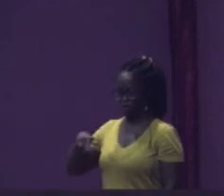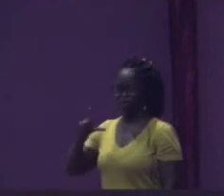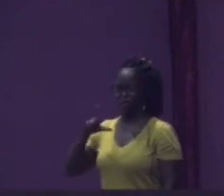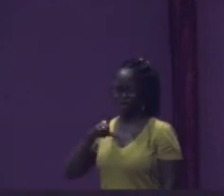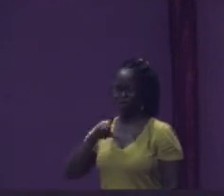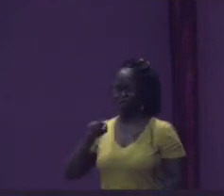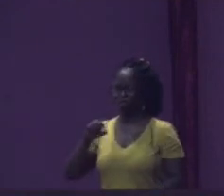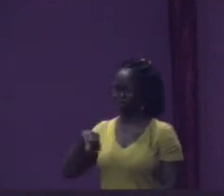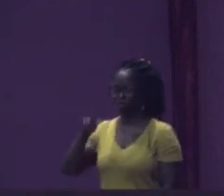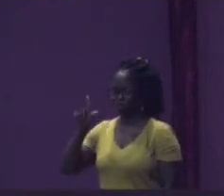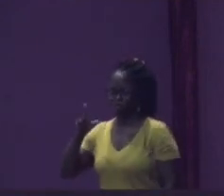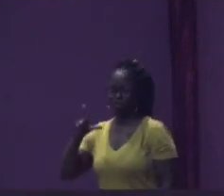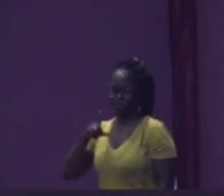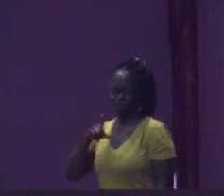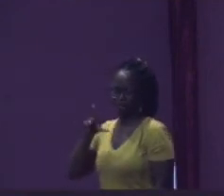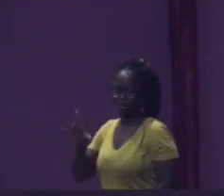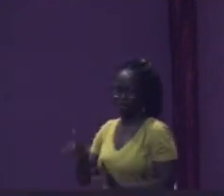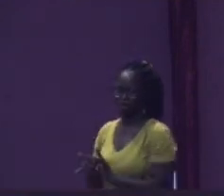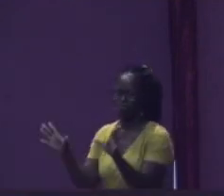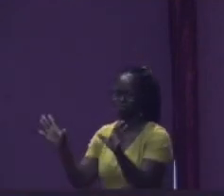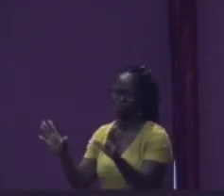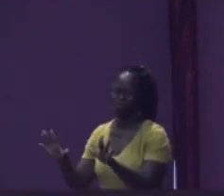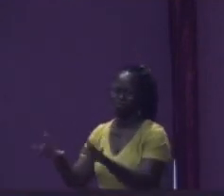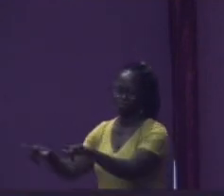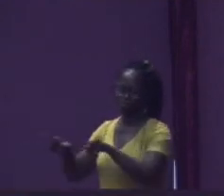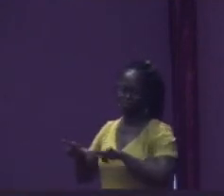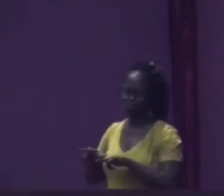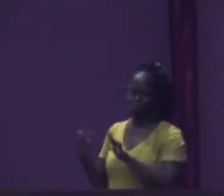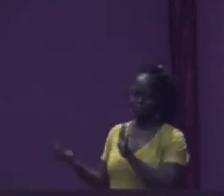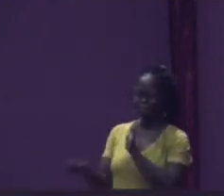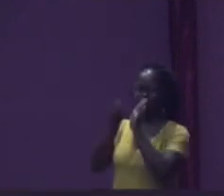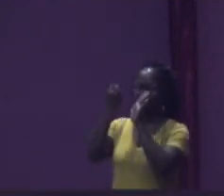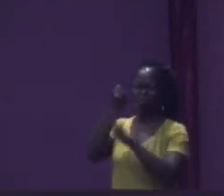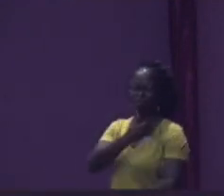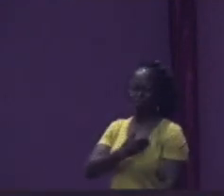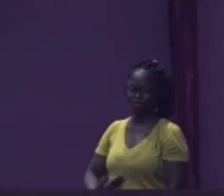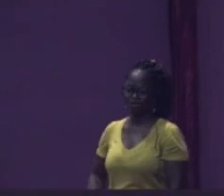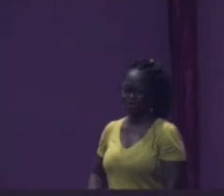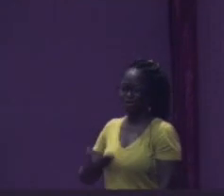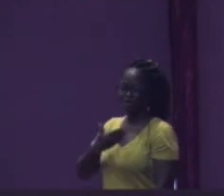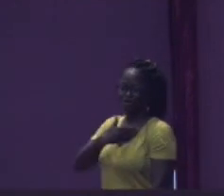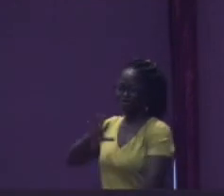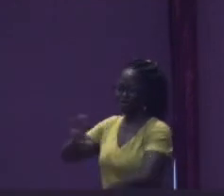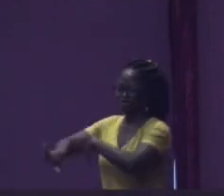government, but, you know, the government is in such a mess that